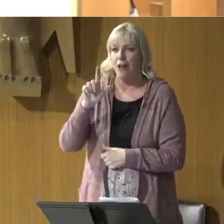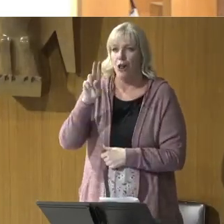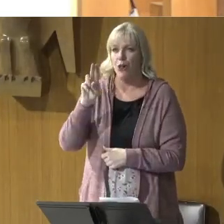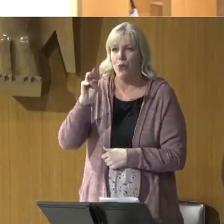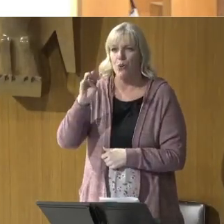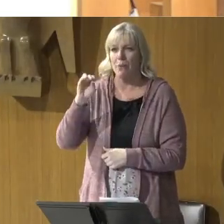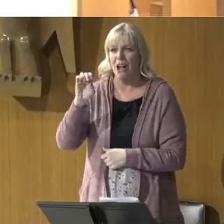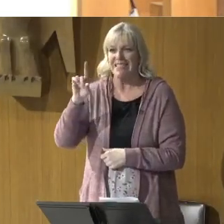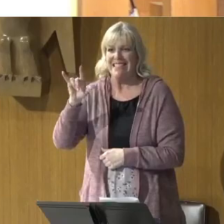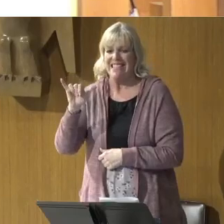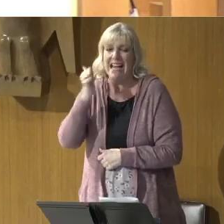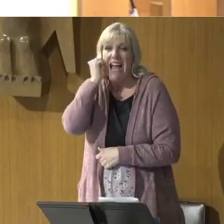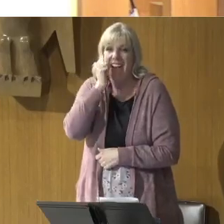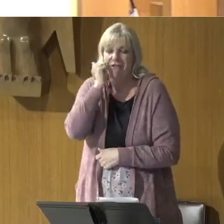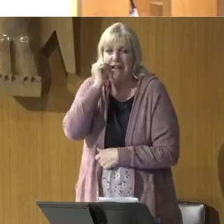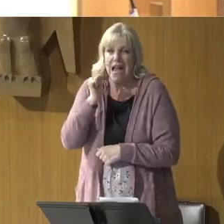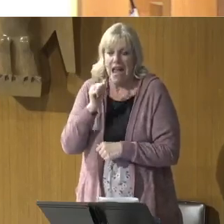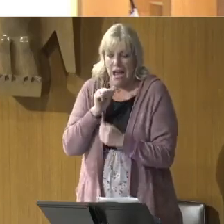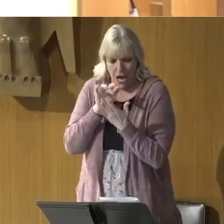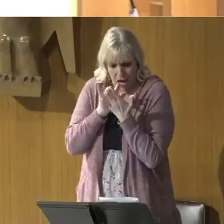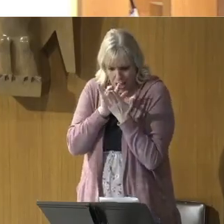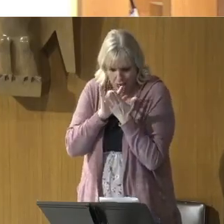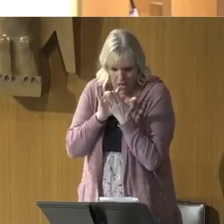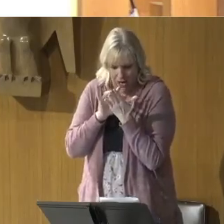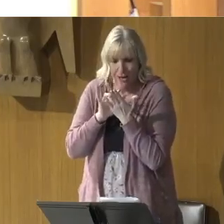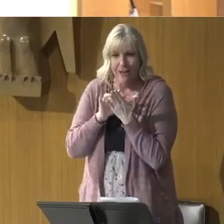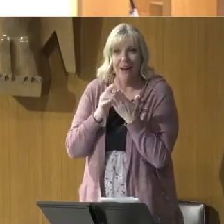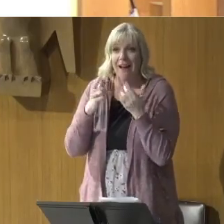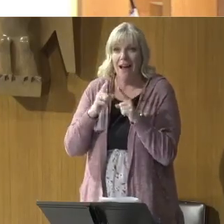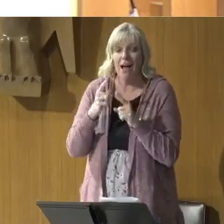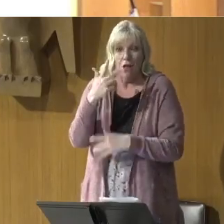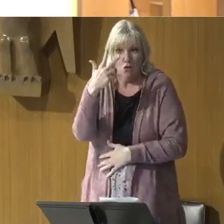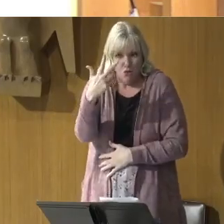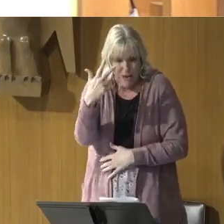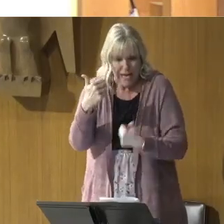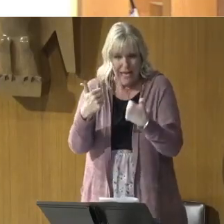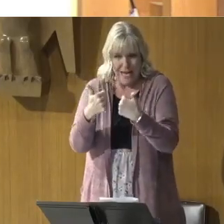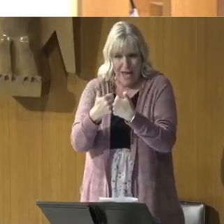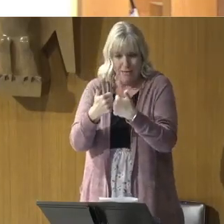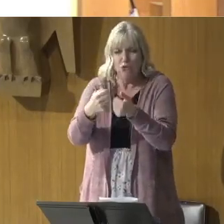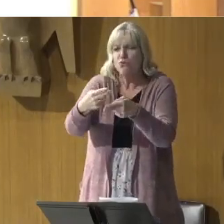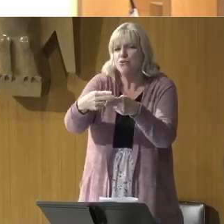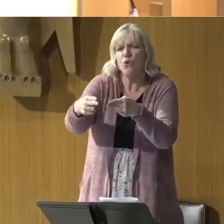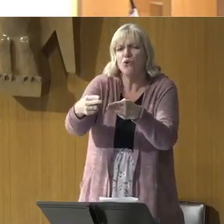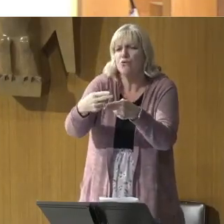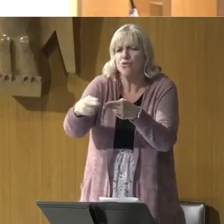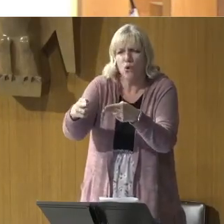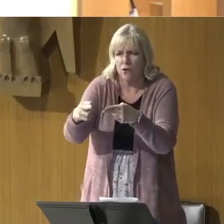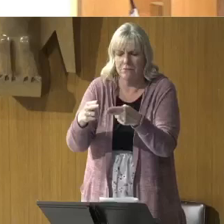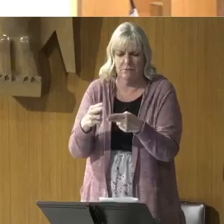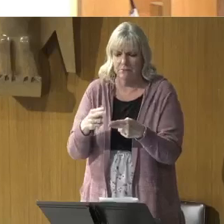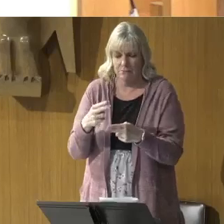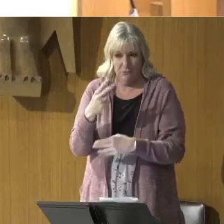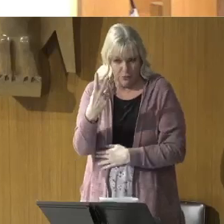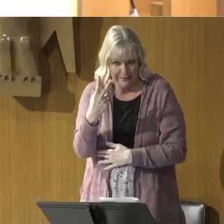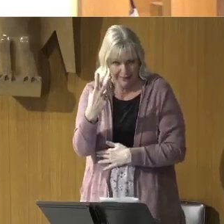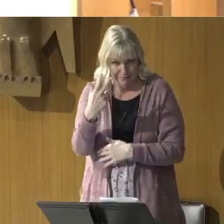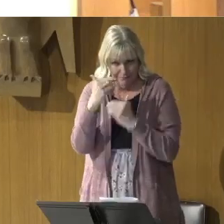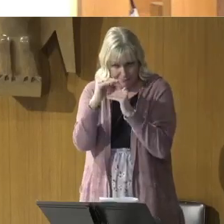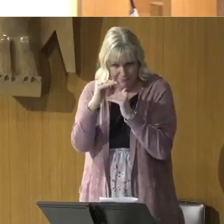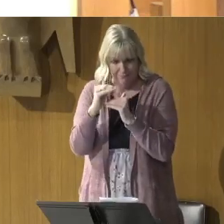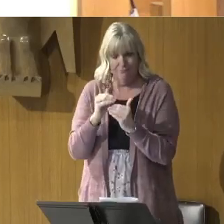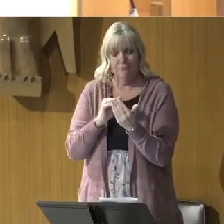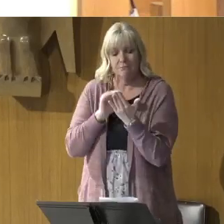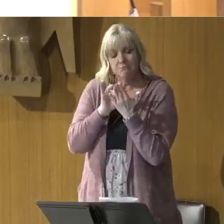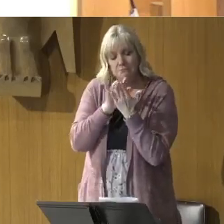logged into Lumosity, it would provide her with three, and only three short games to play that were designed to